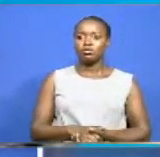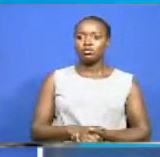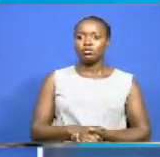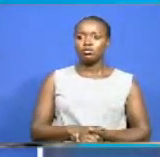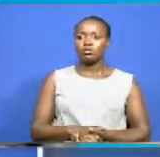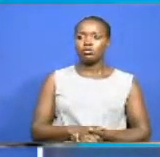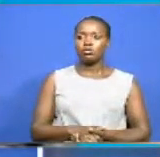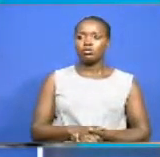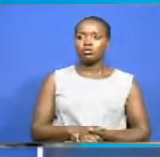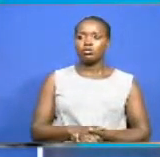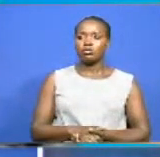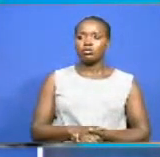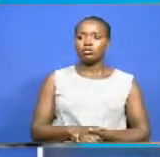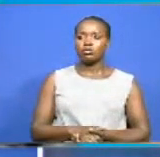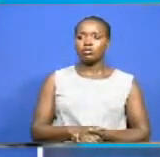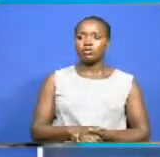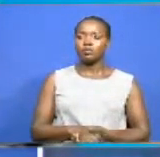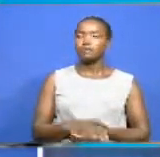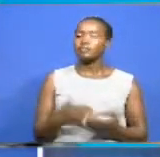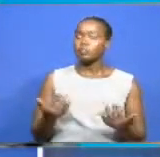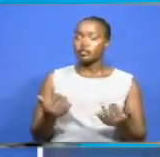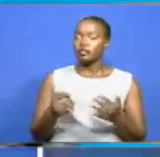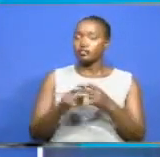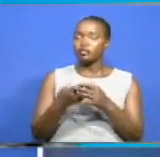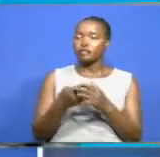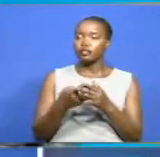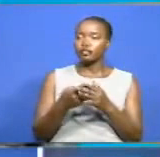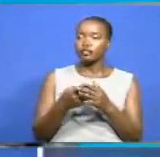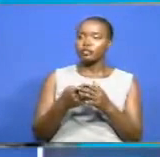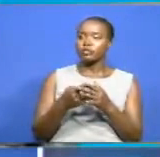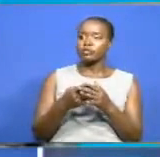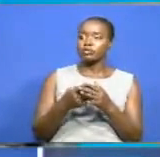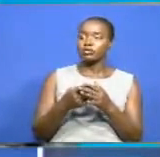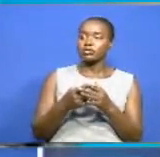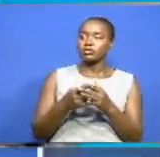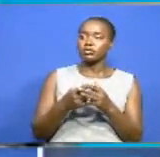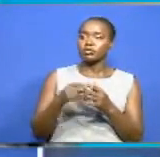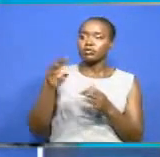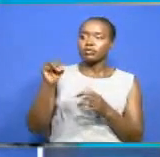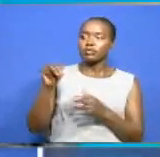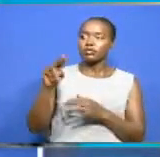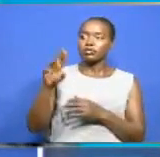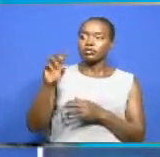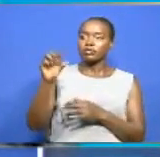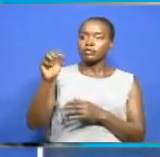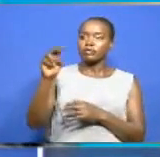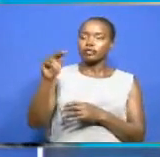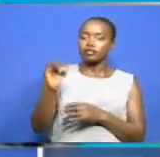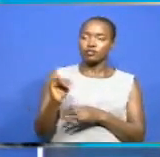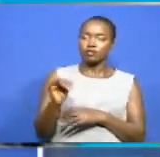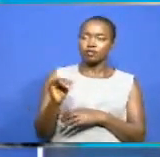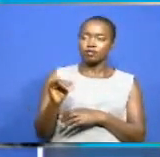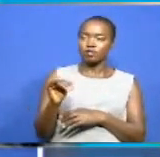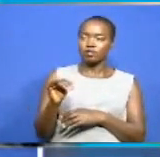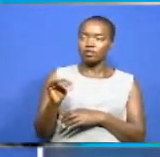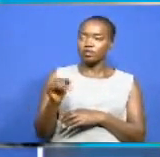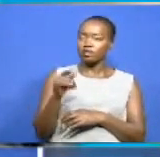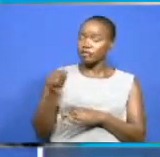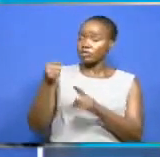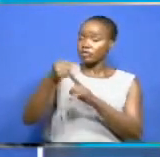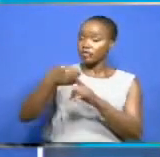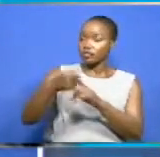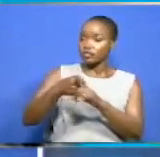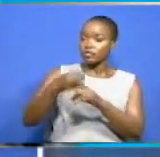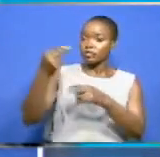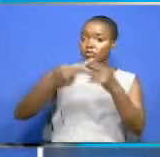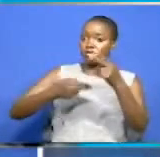Thank you. I think I'd like to start with Jacqueline Mugeni. And Madam Jacqueline, you are an advocate of